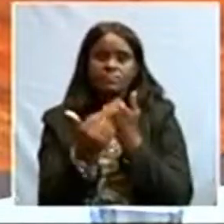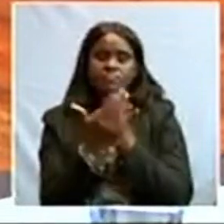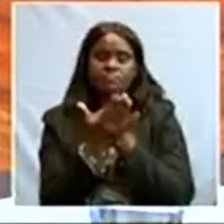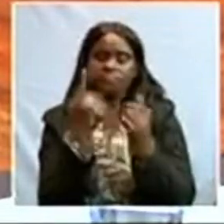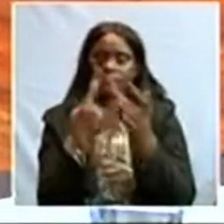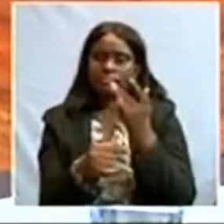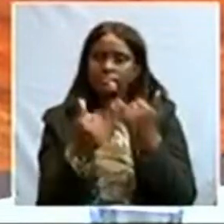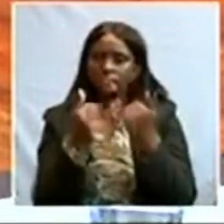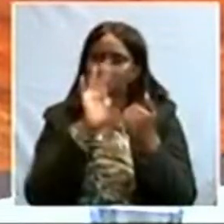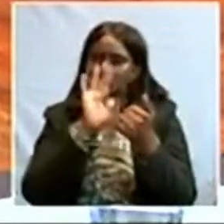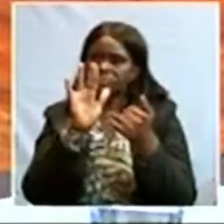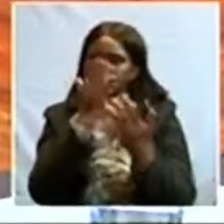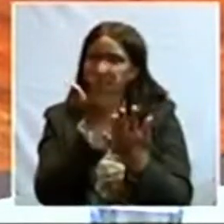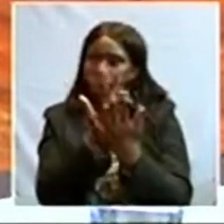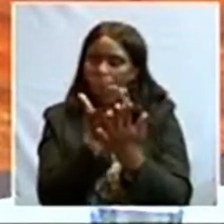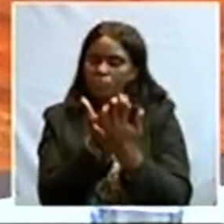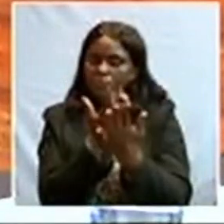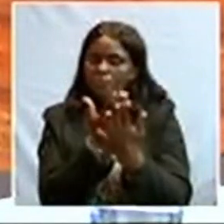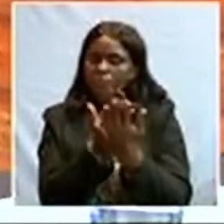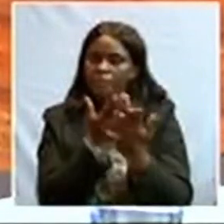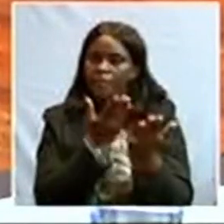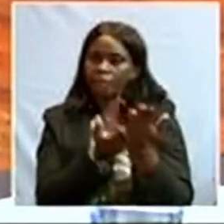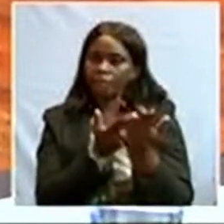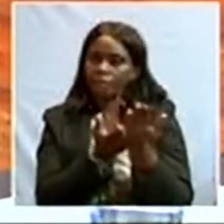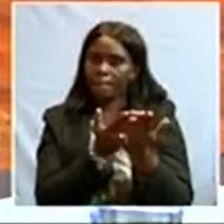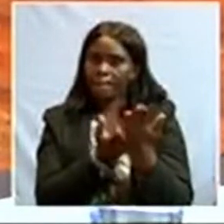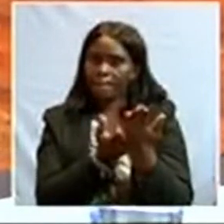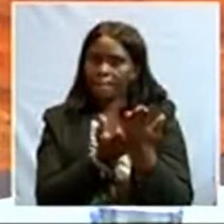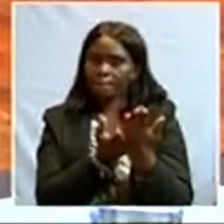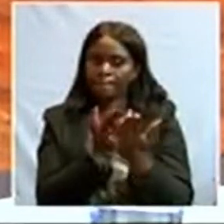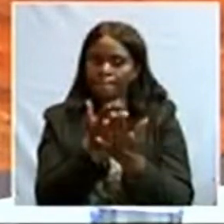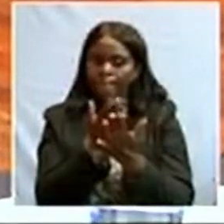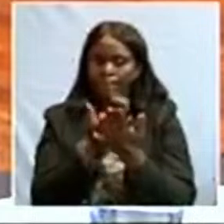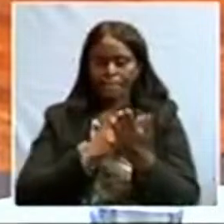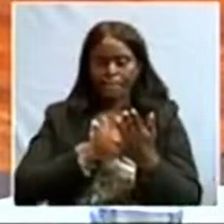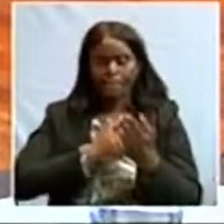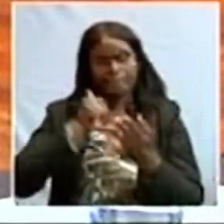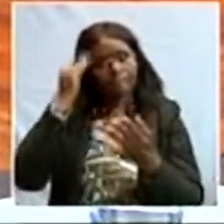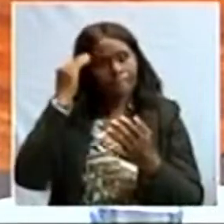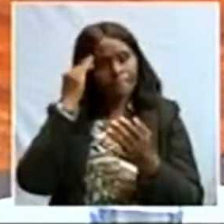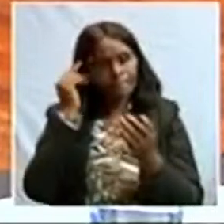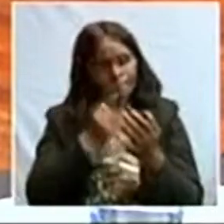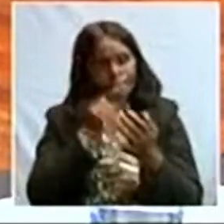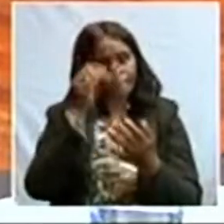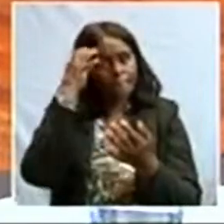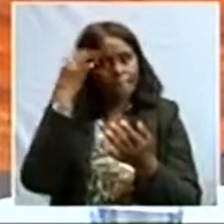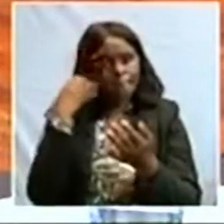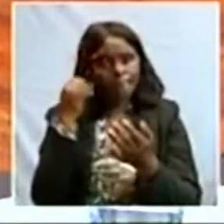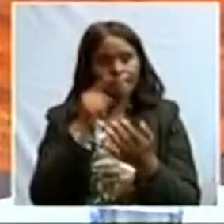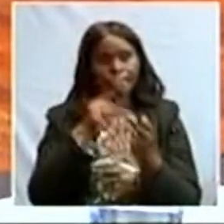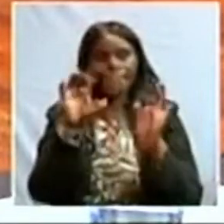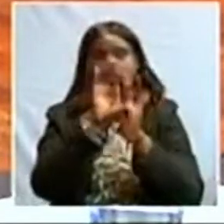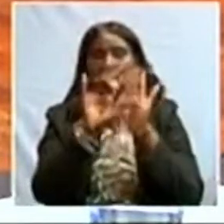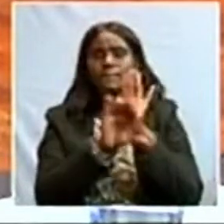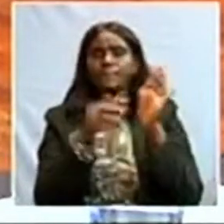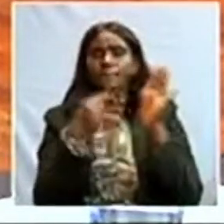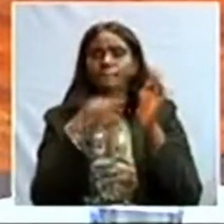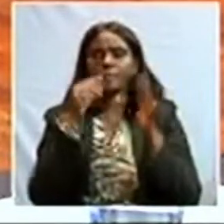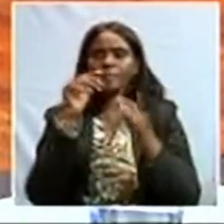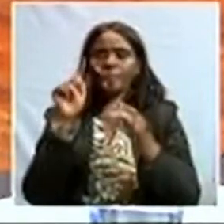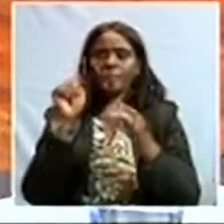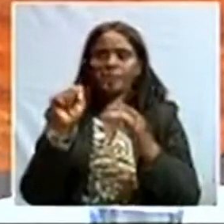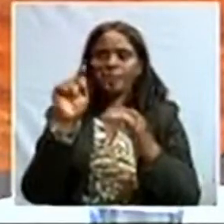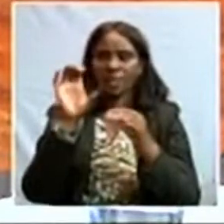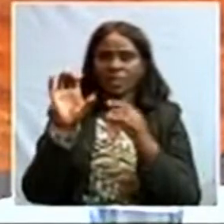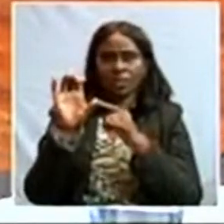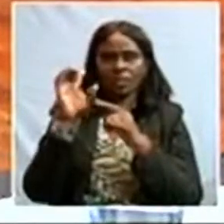what would be your proposal around, I know these offices are constitutional, town clerk's